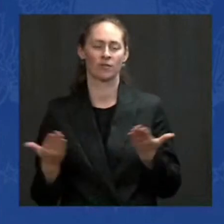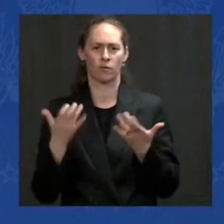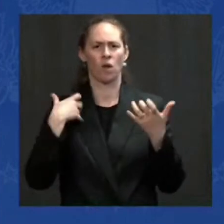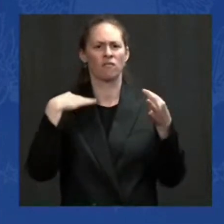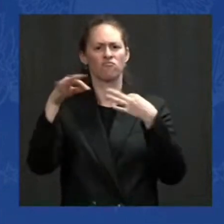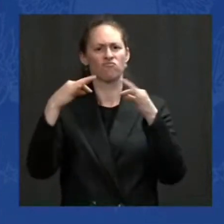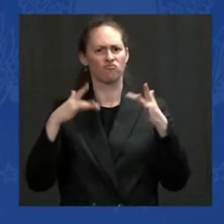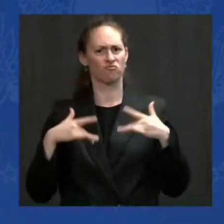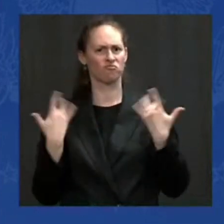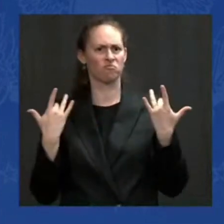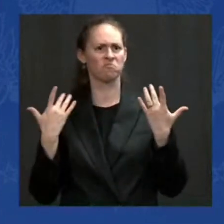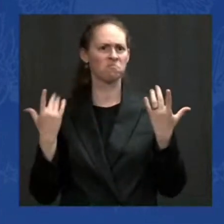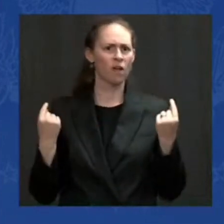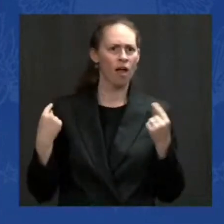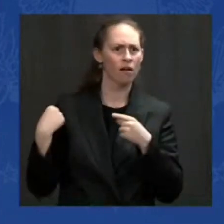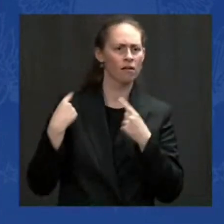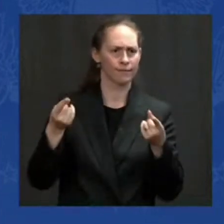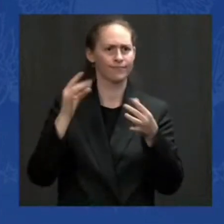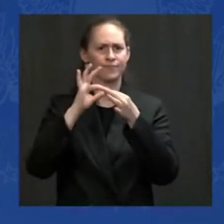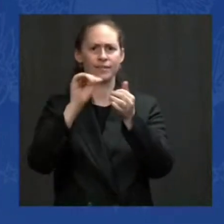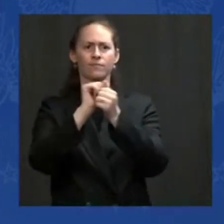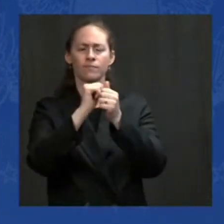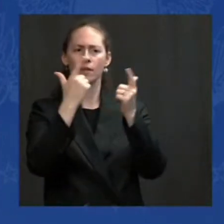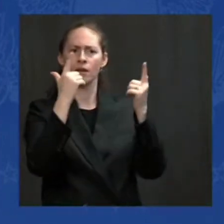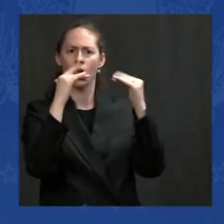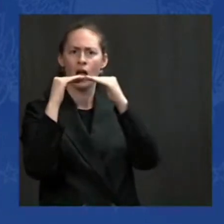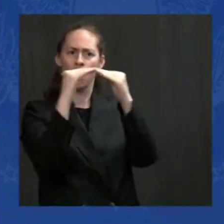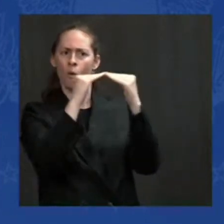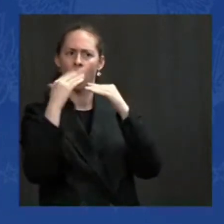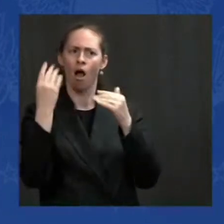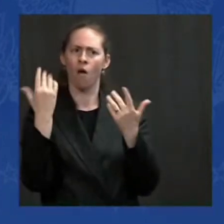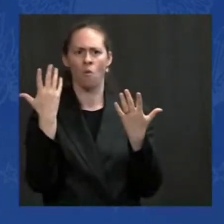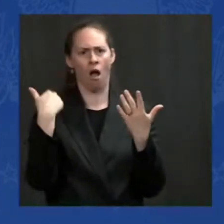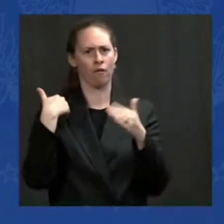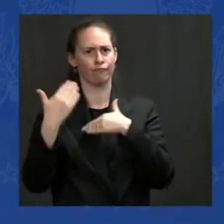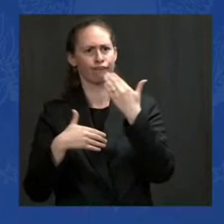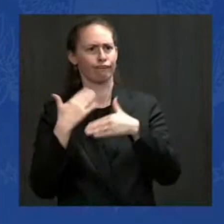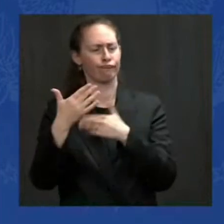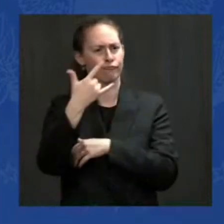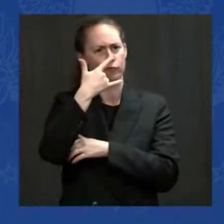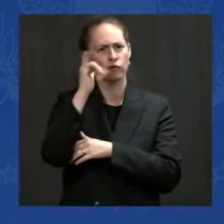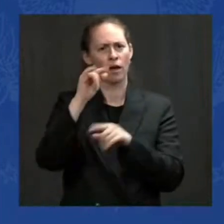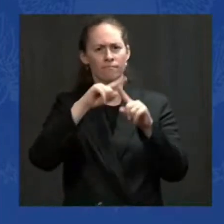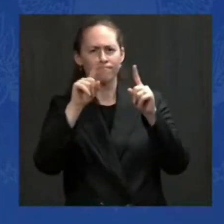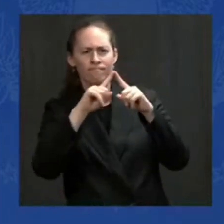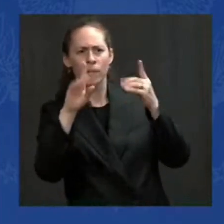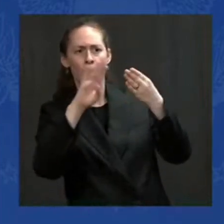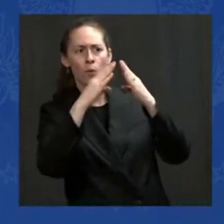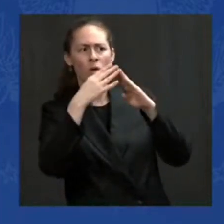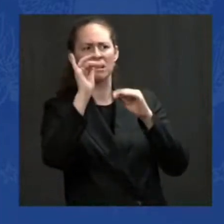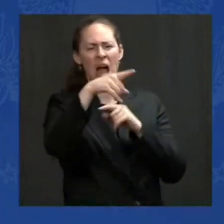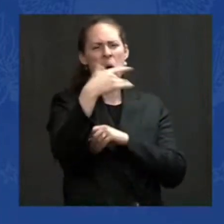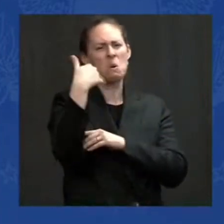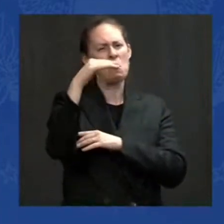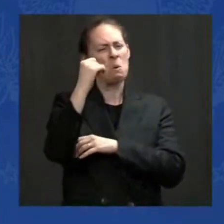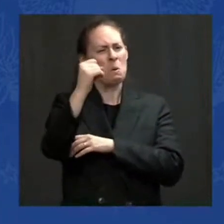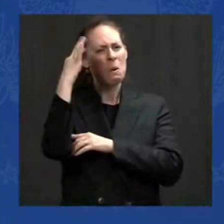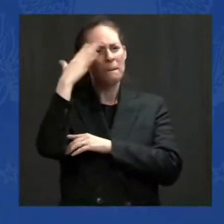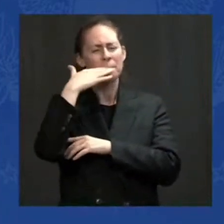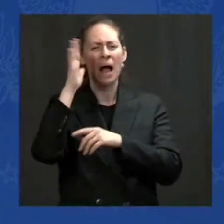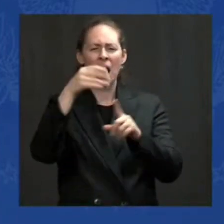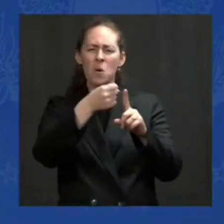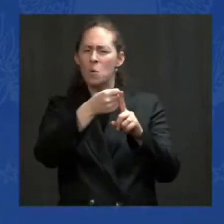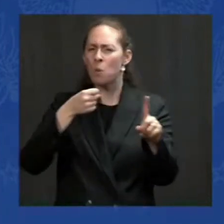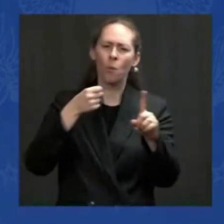on equity and the progress we're making vaccinating communities that have been hit the hardest by the pandemic, with a